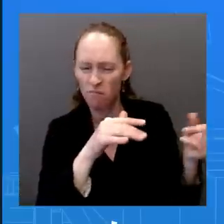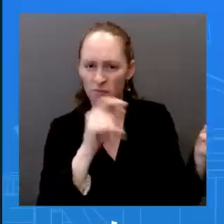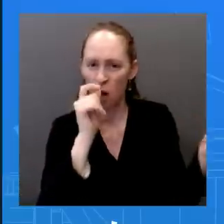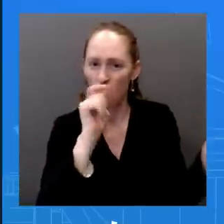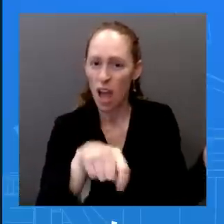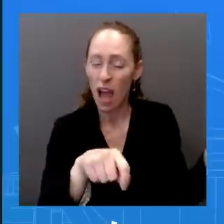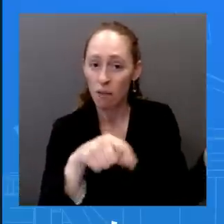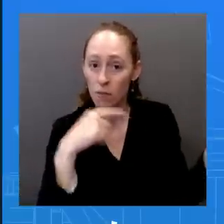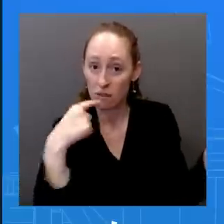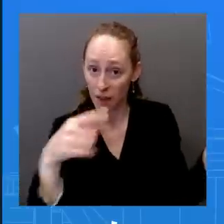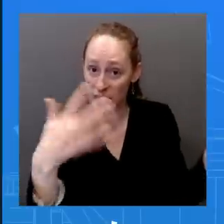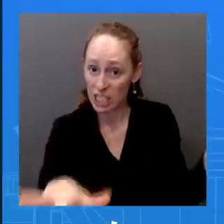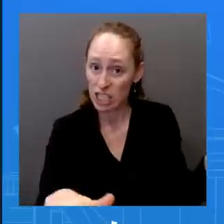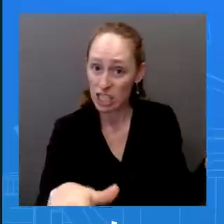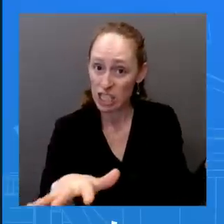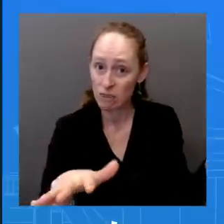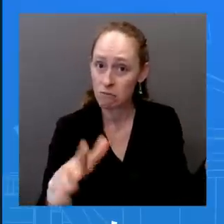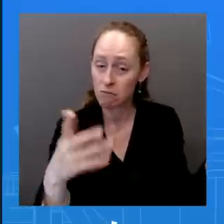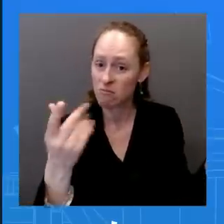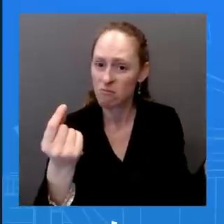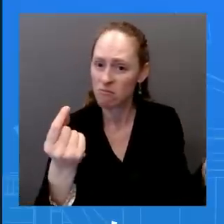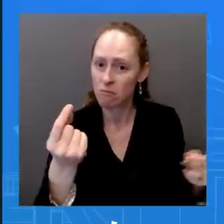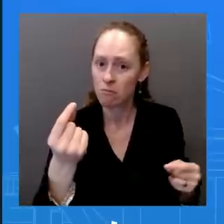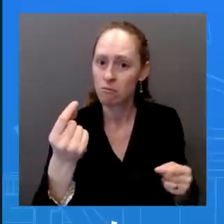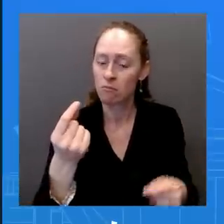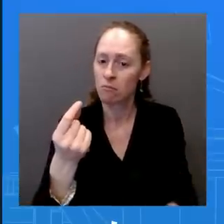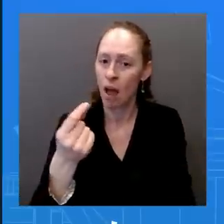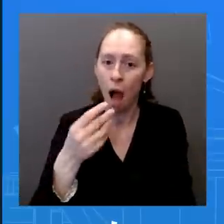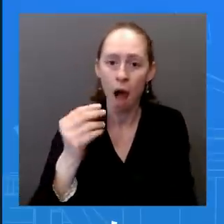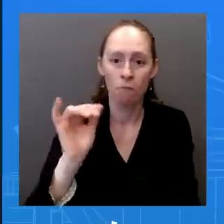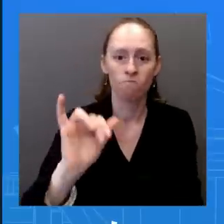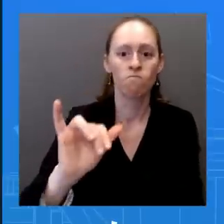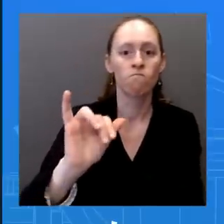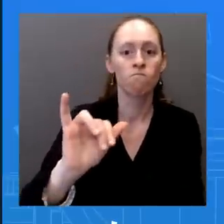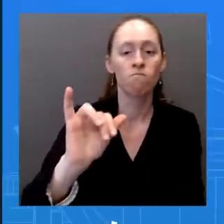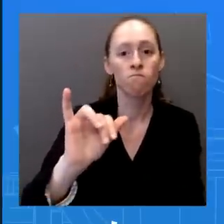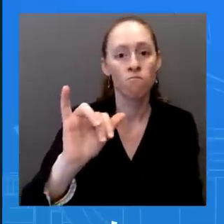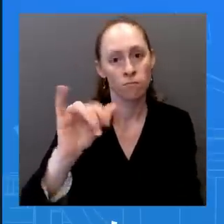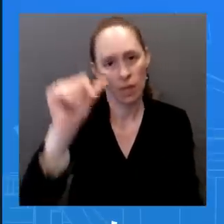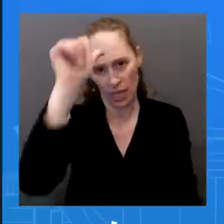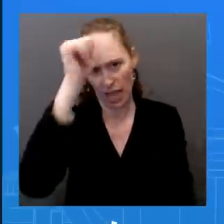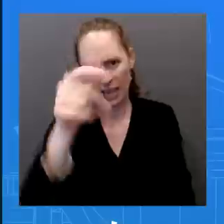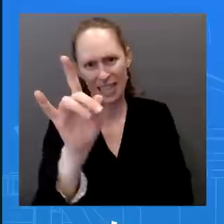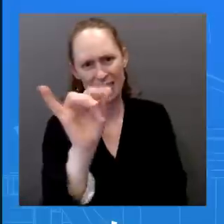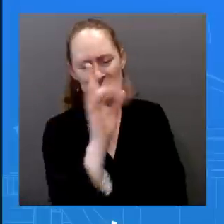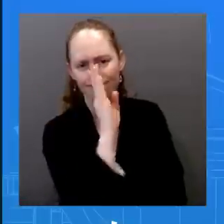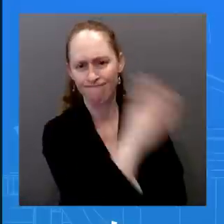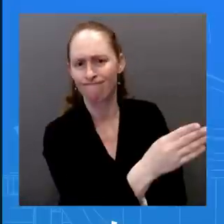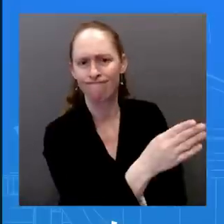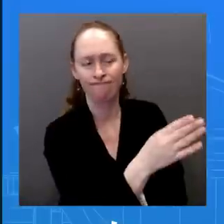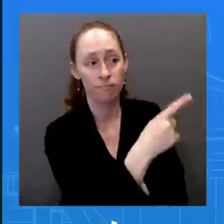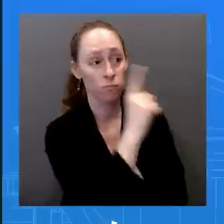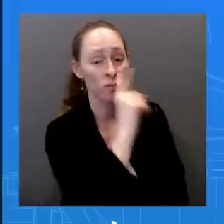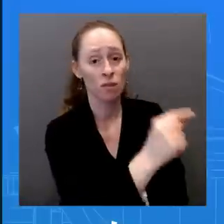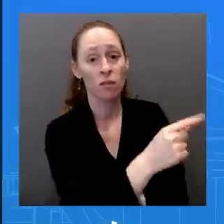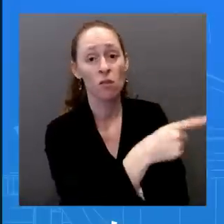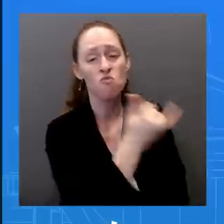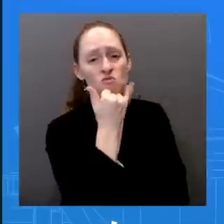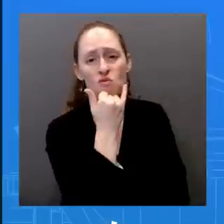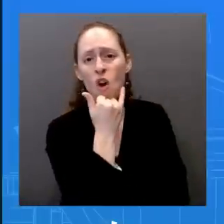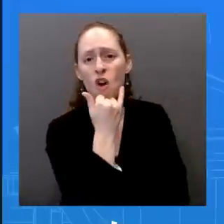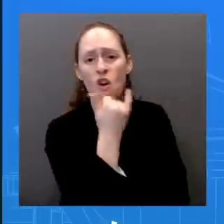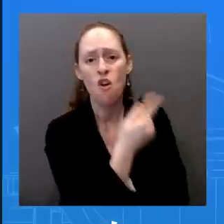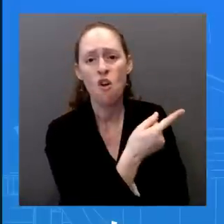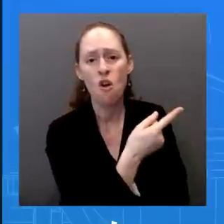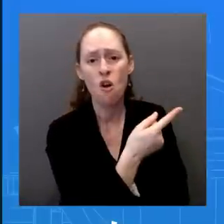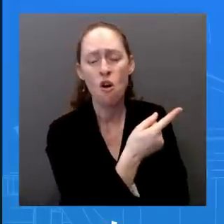States. And for the Indian leadership, which has longstanding relationships in Moscow from